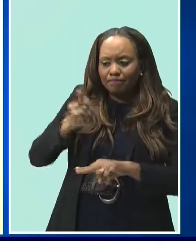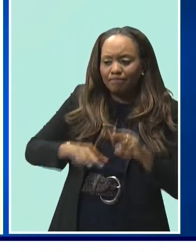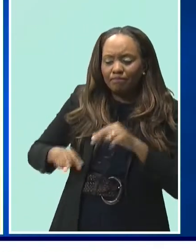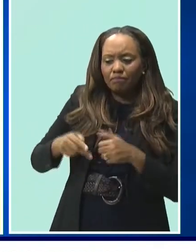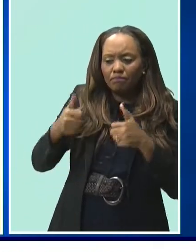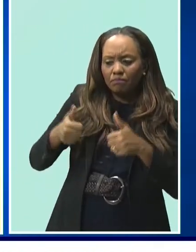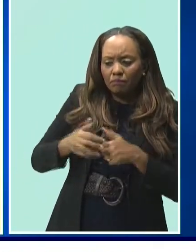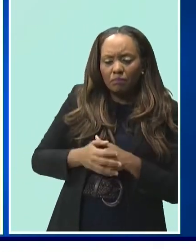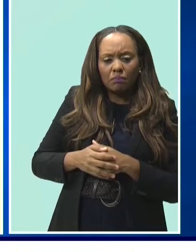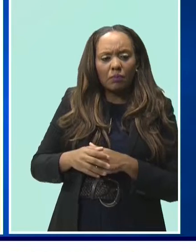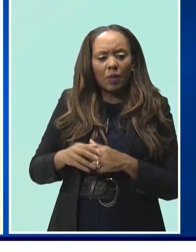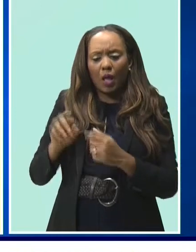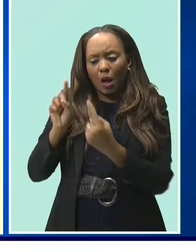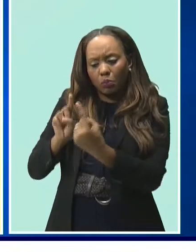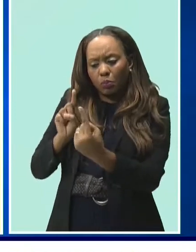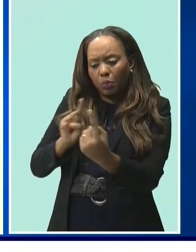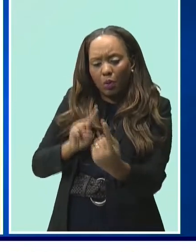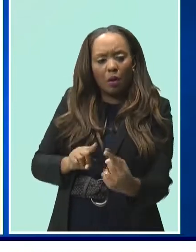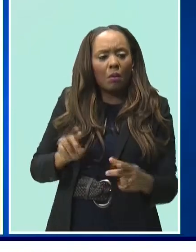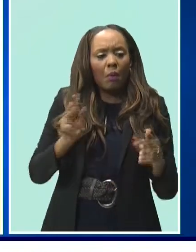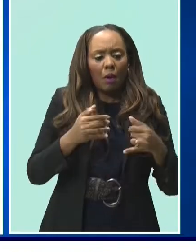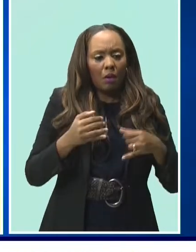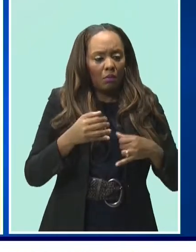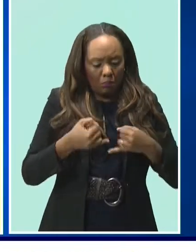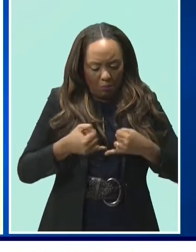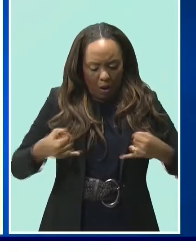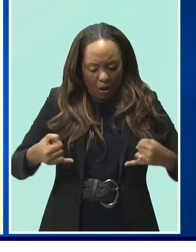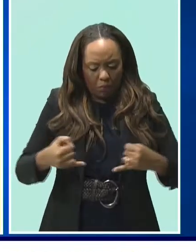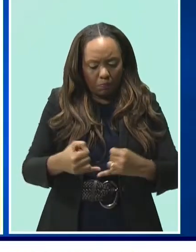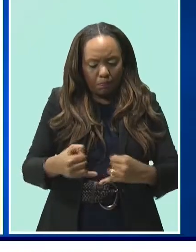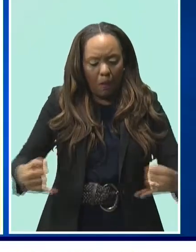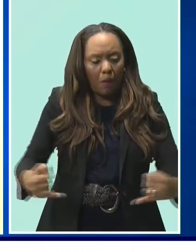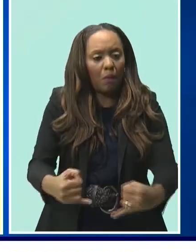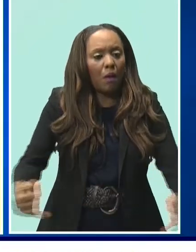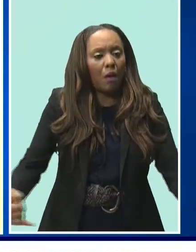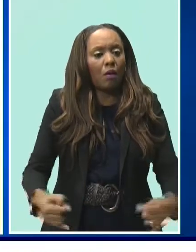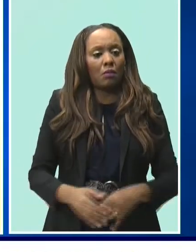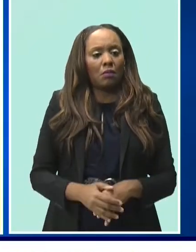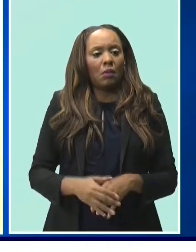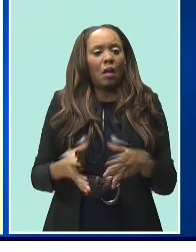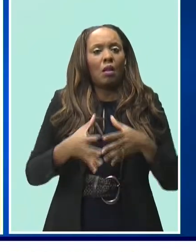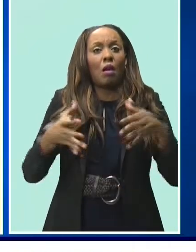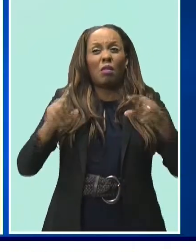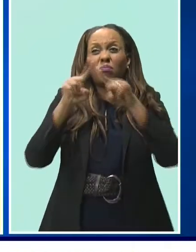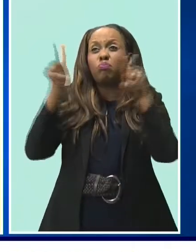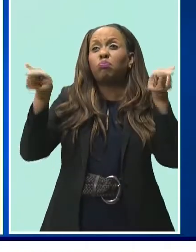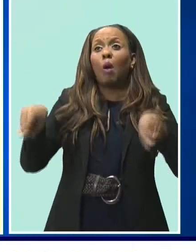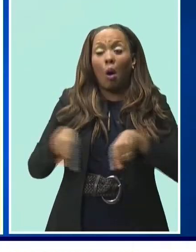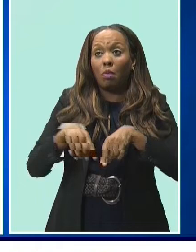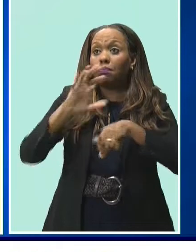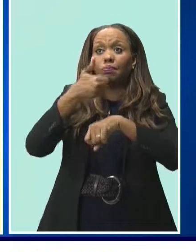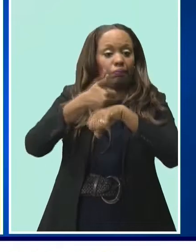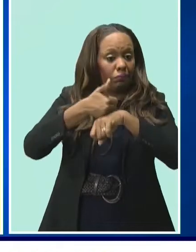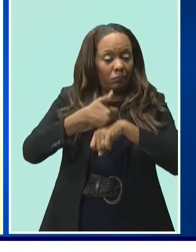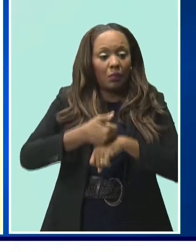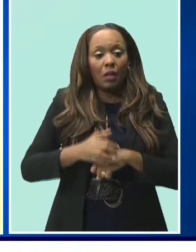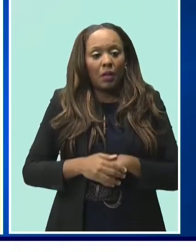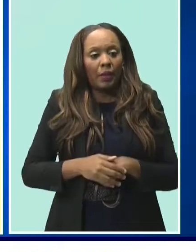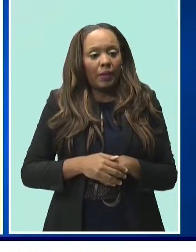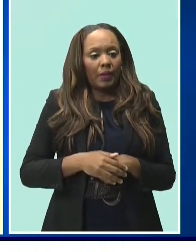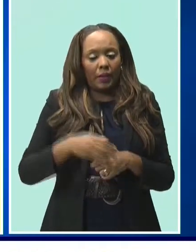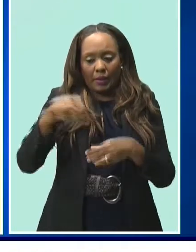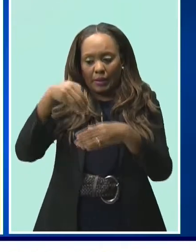of distancing, a lot of markings and notices and signs ups and so on, and basically inside and outside